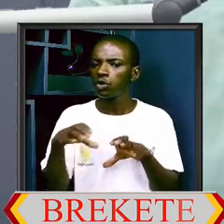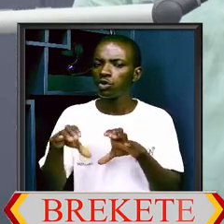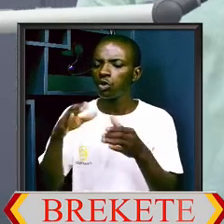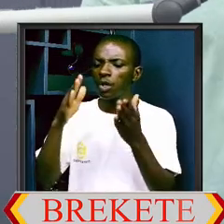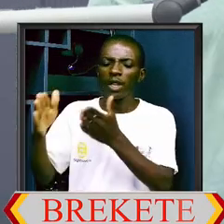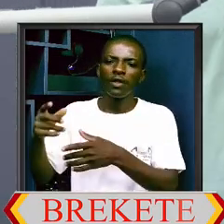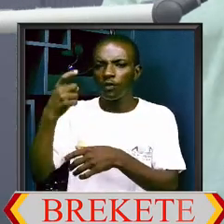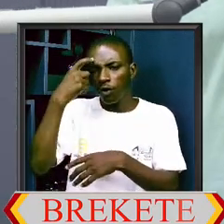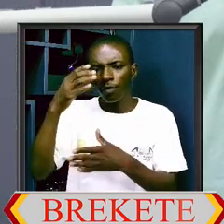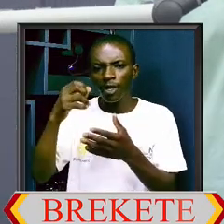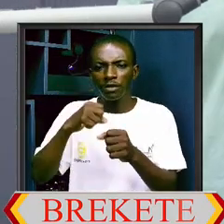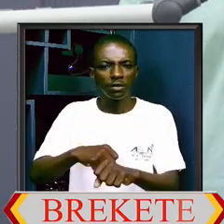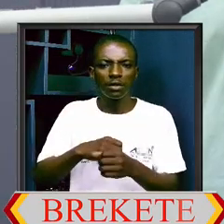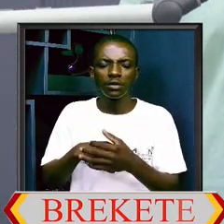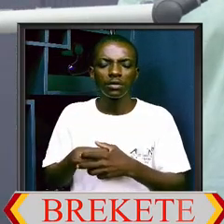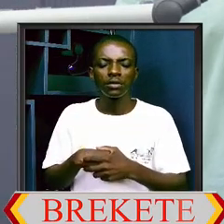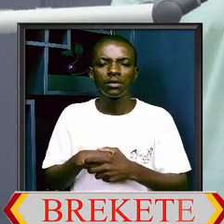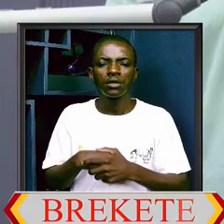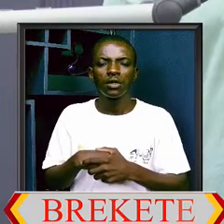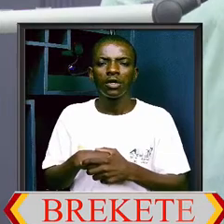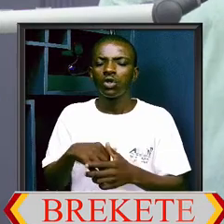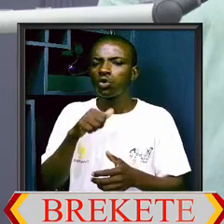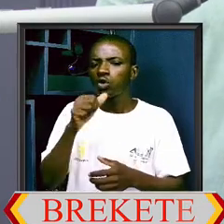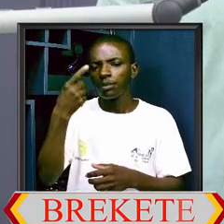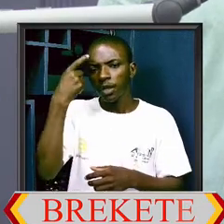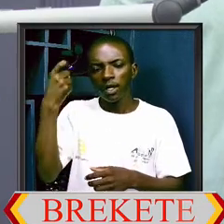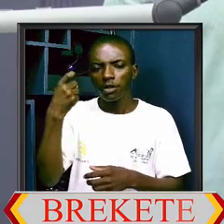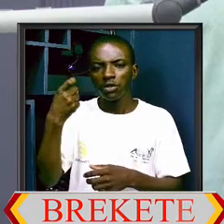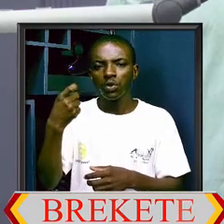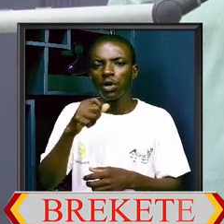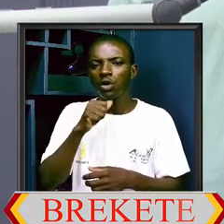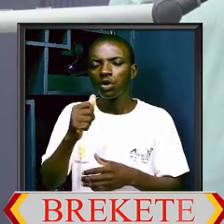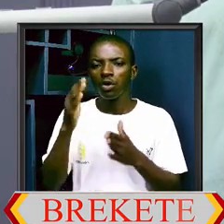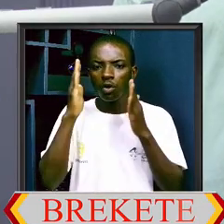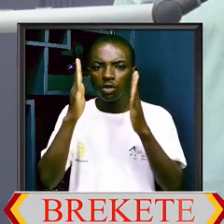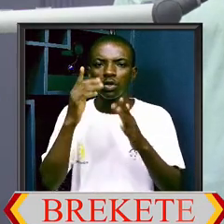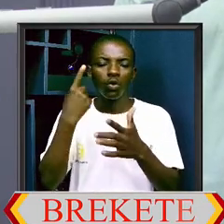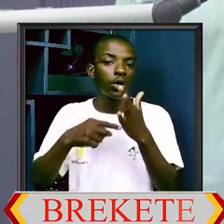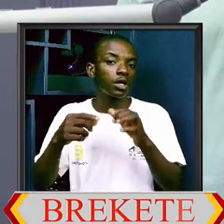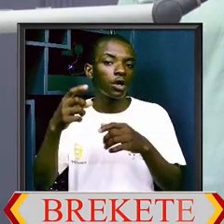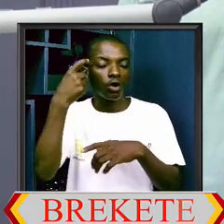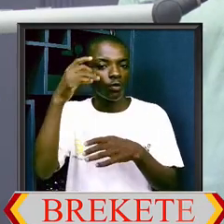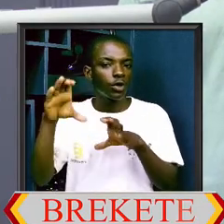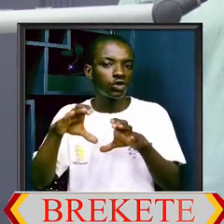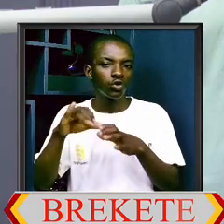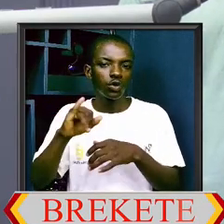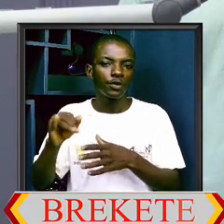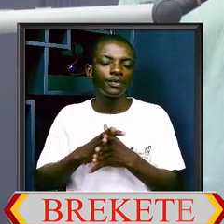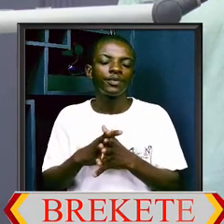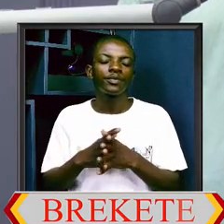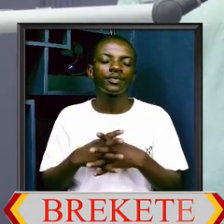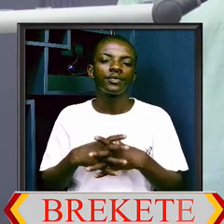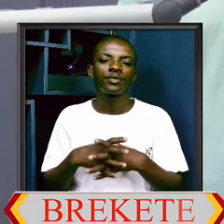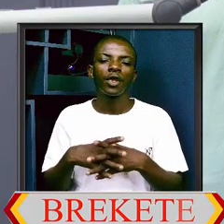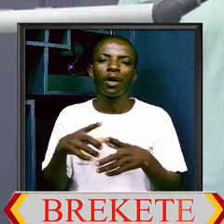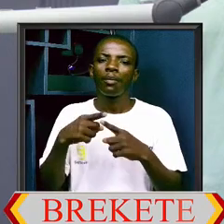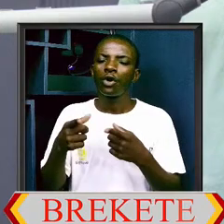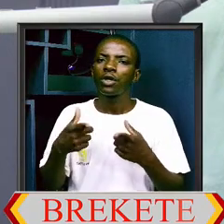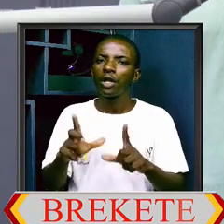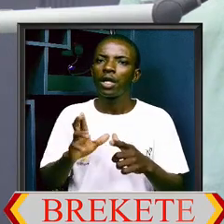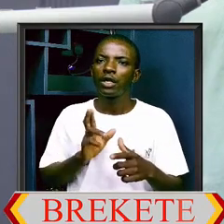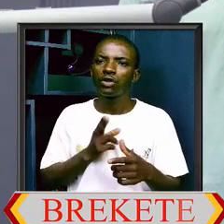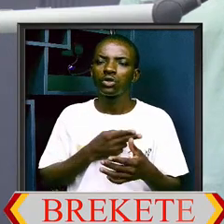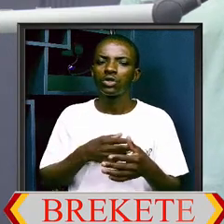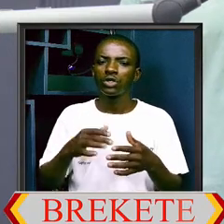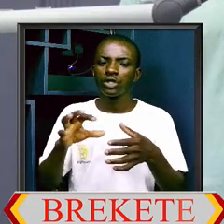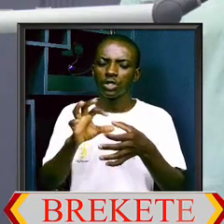leave government aside not because we are not concerned about what the government is doing but let us